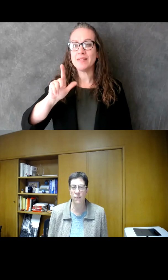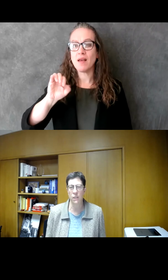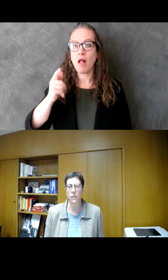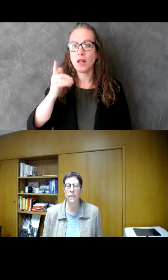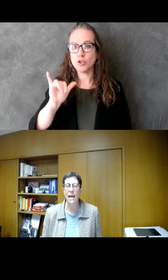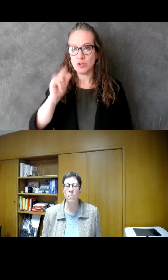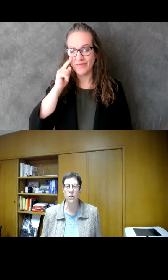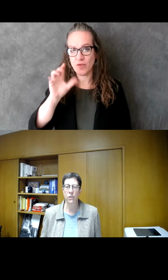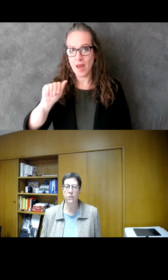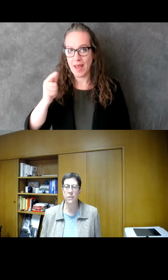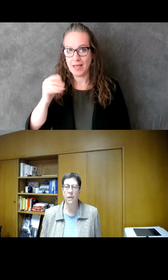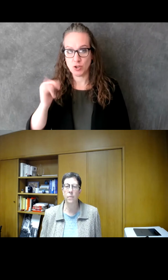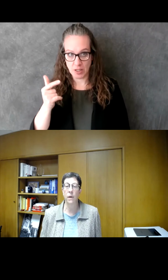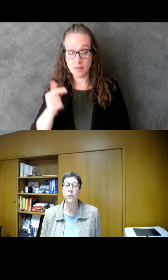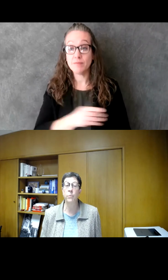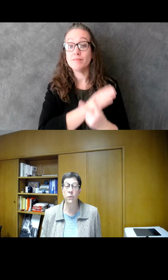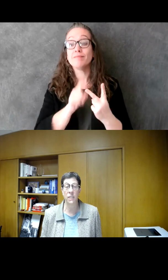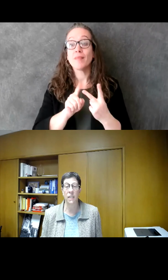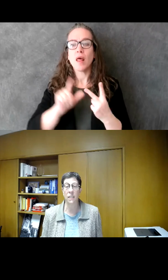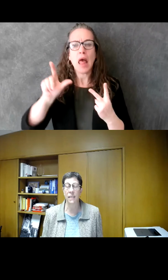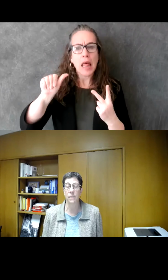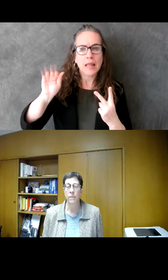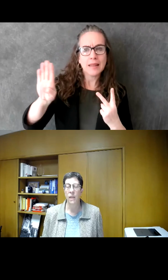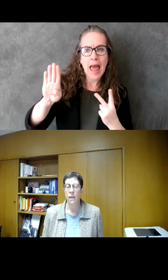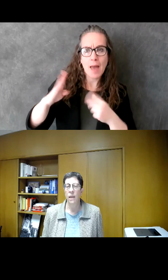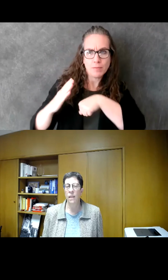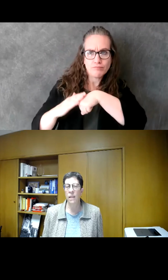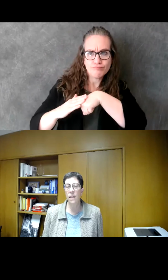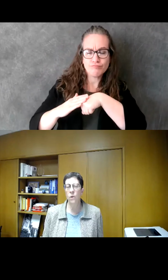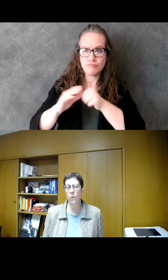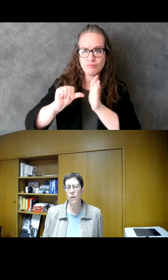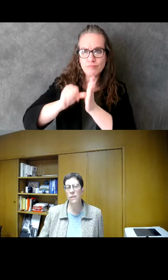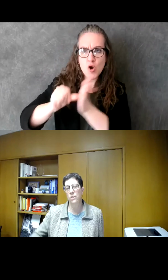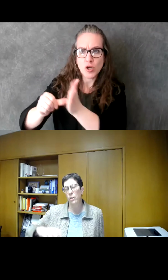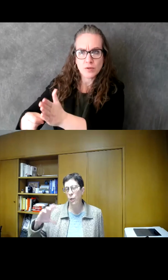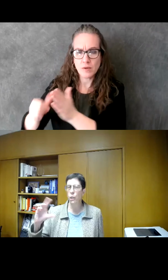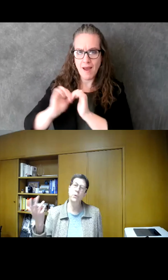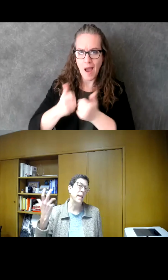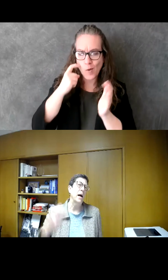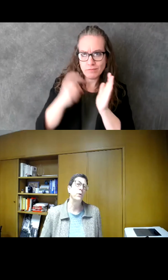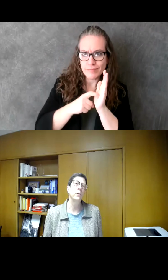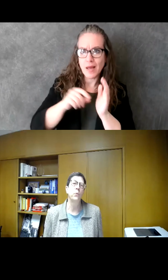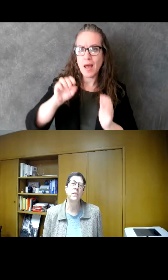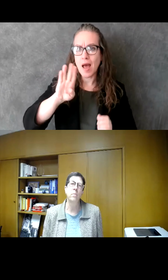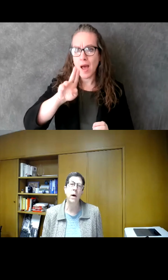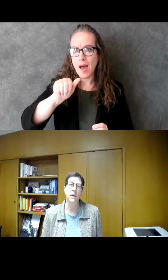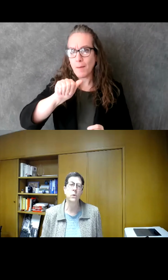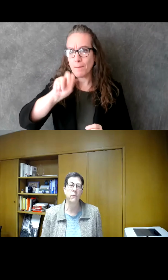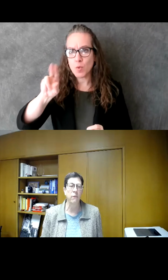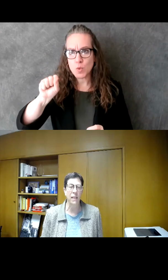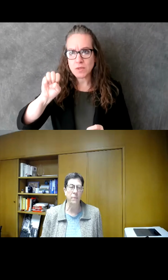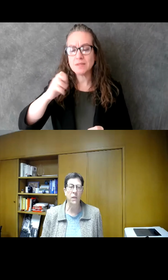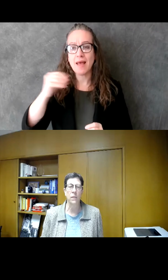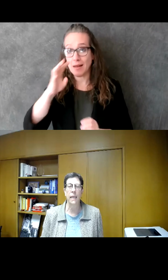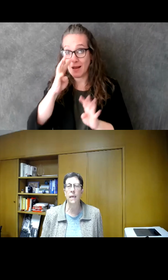about physical and lab markers of abuse and neglect. And then we're going to start to close it out with a model